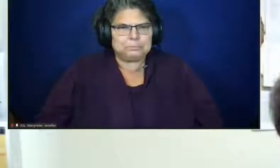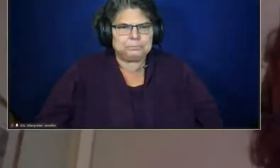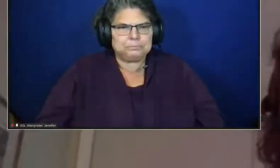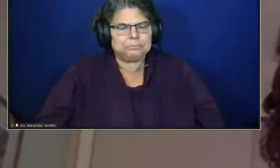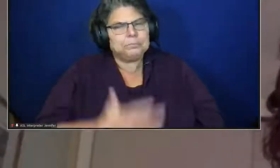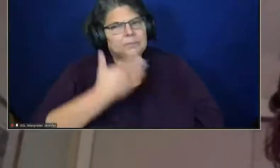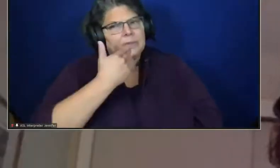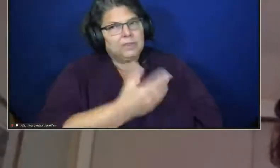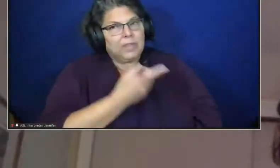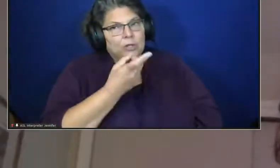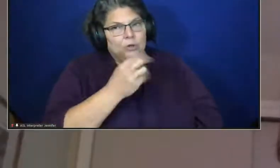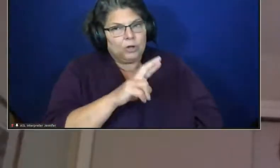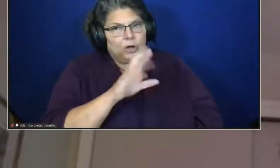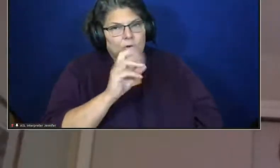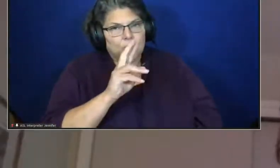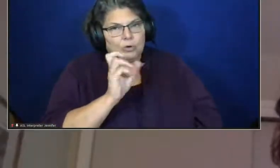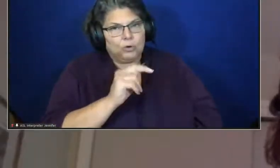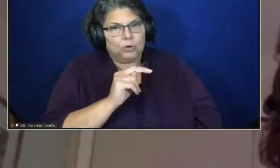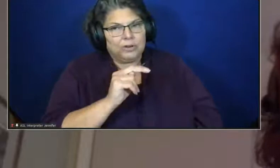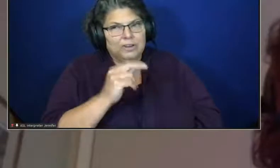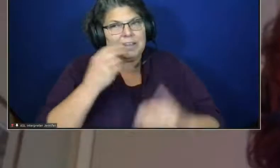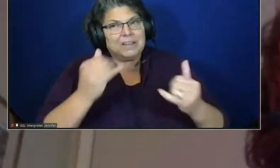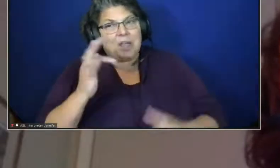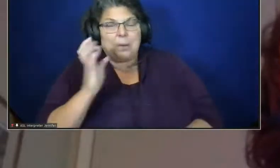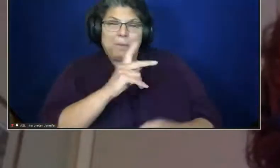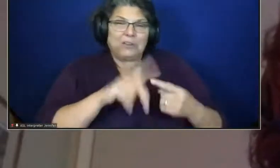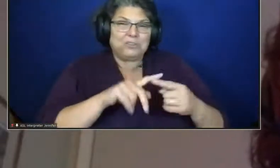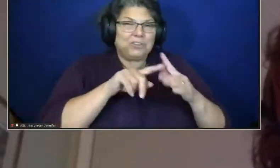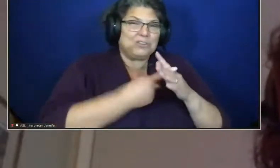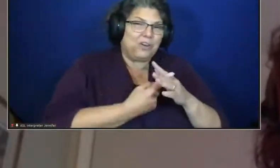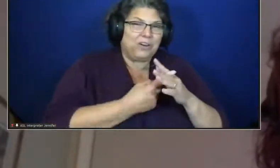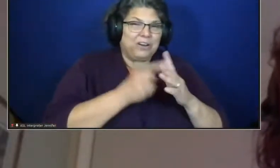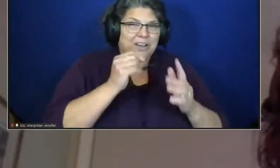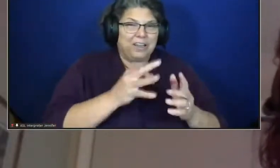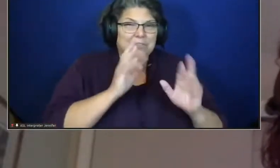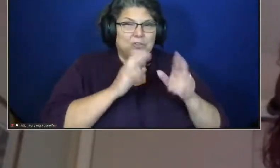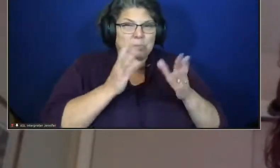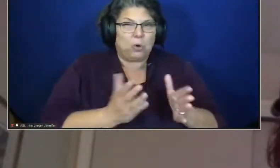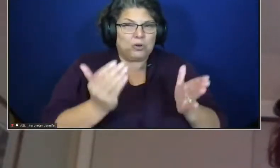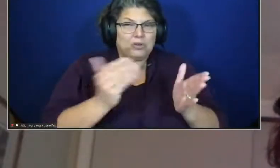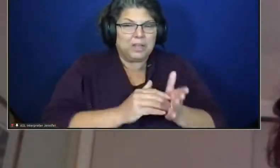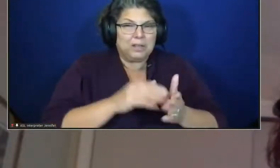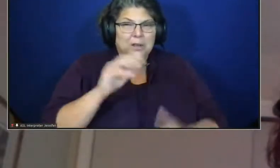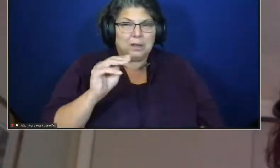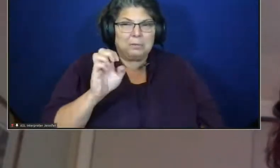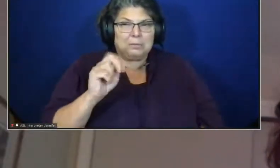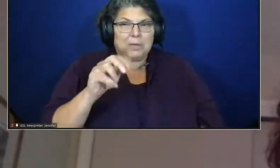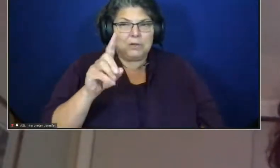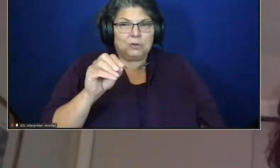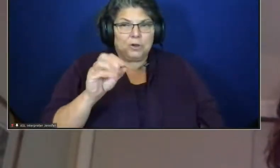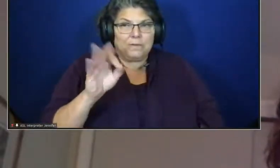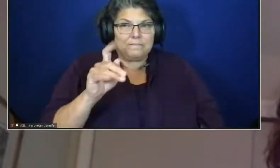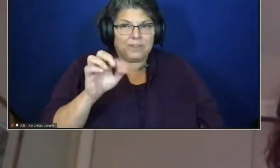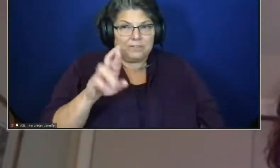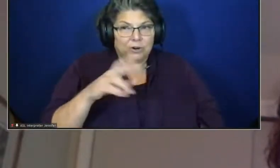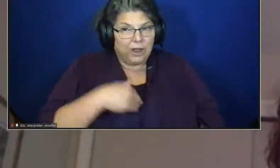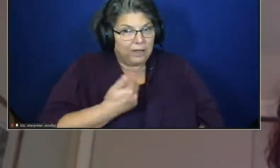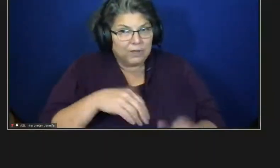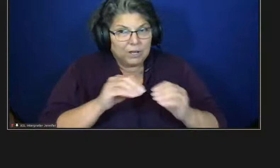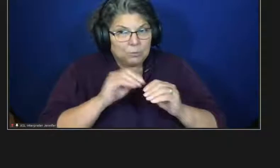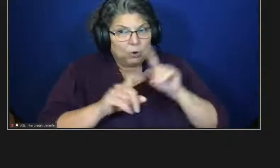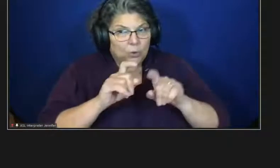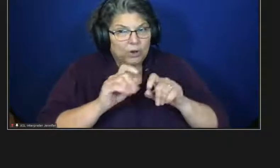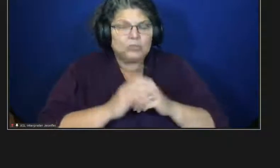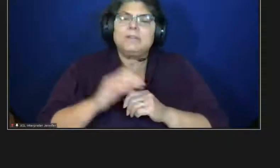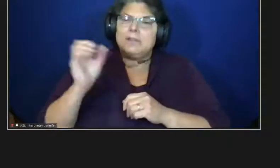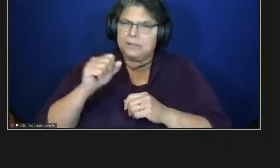Thank you, Dr. Coren. So it looks like we're back to the start of our round again. Mendo Fever, do you have any more questions? Yeah,